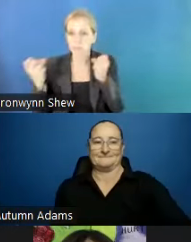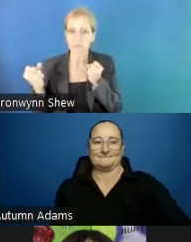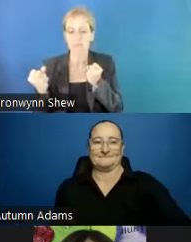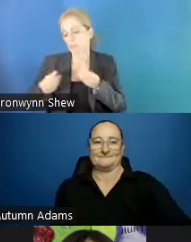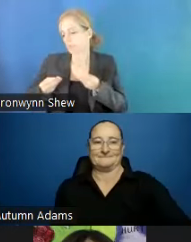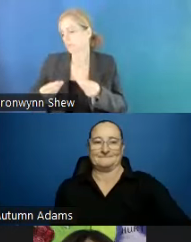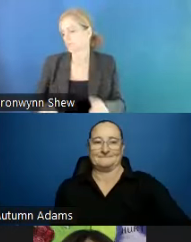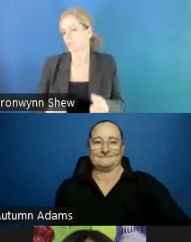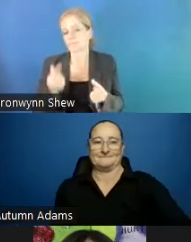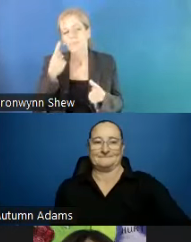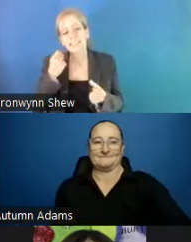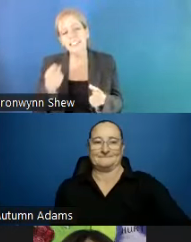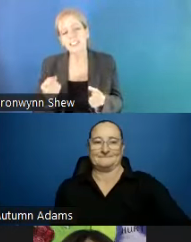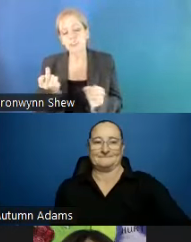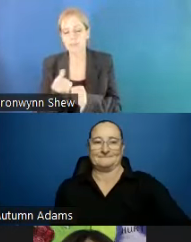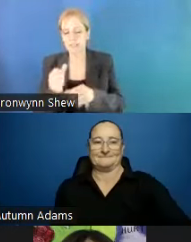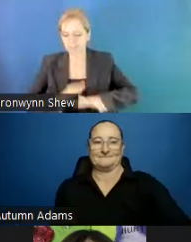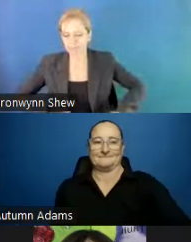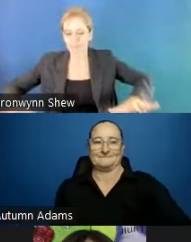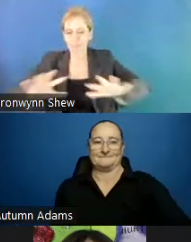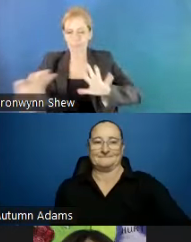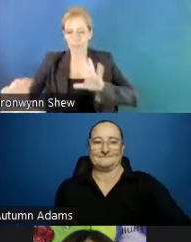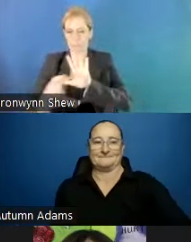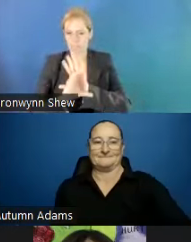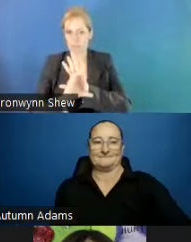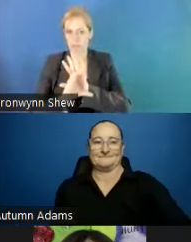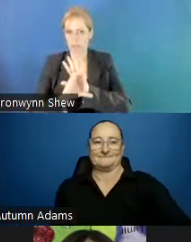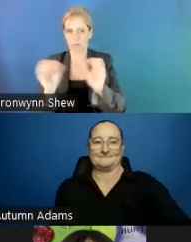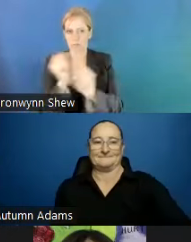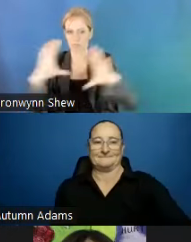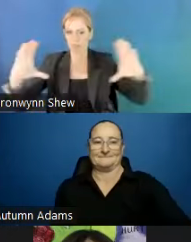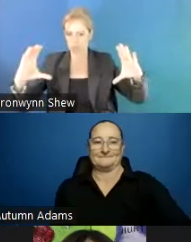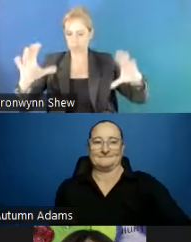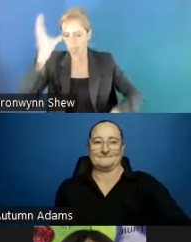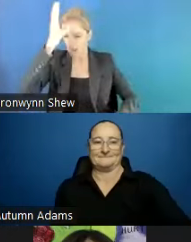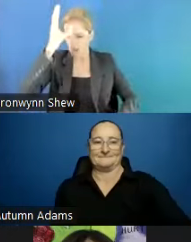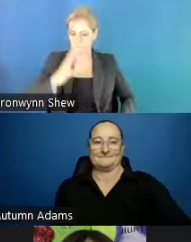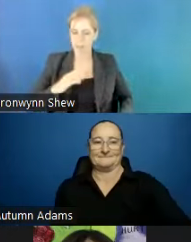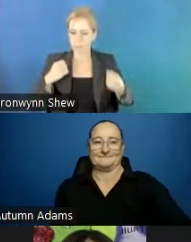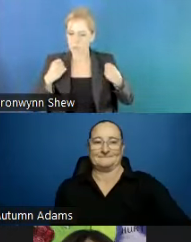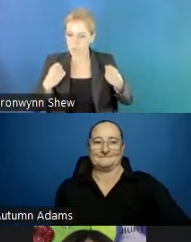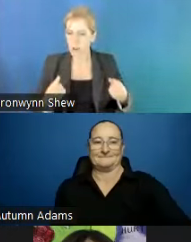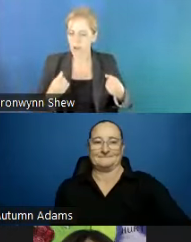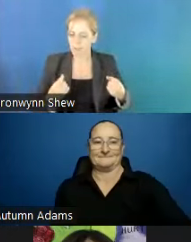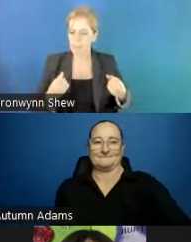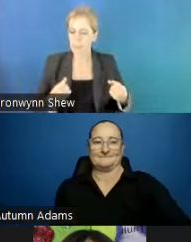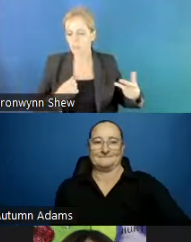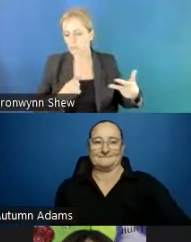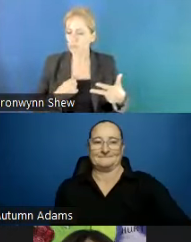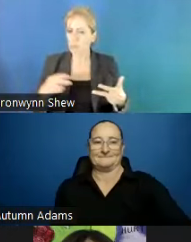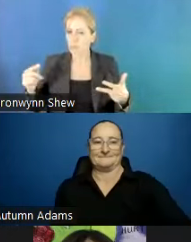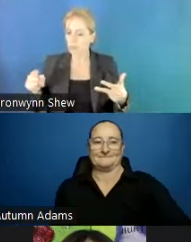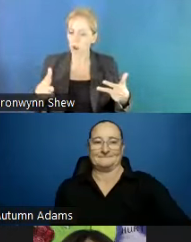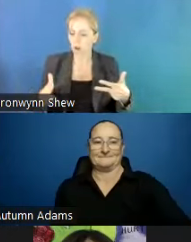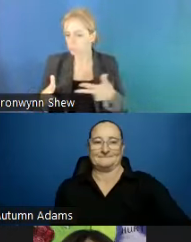a picture. It's very visual. The man that was driving saw this dog that was here. The car swerved around and hit something. And a